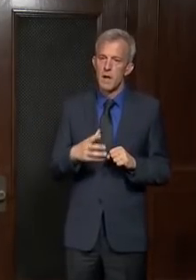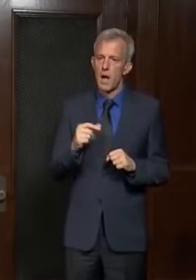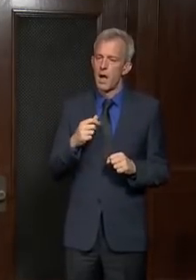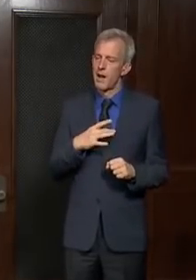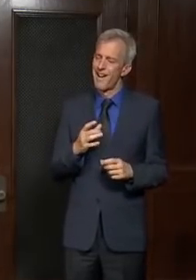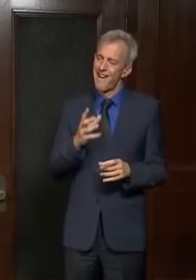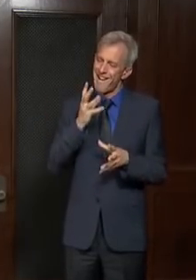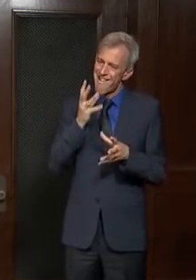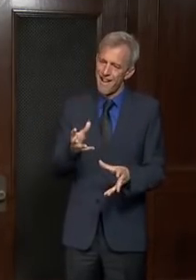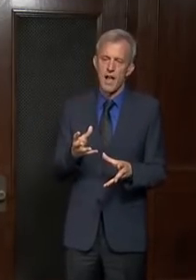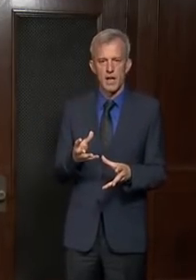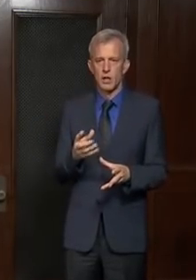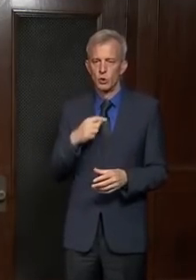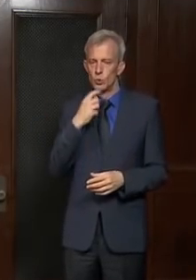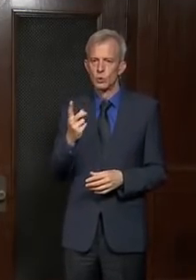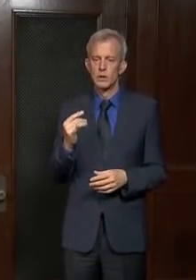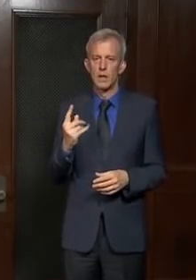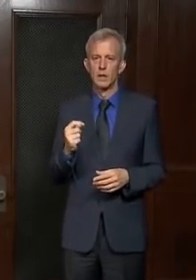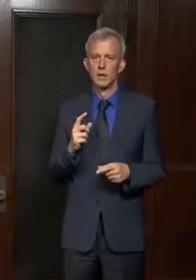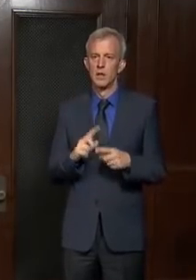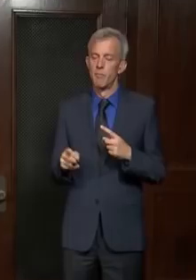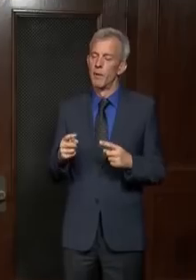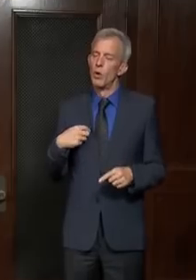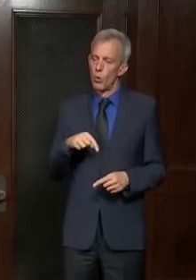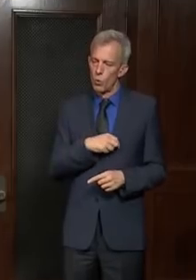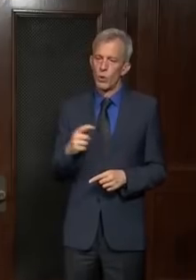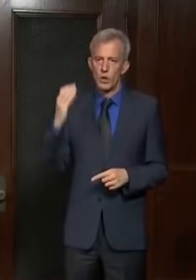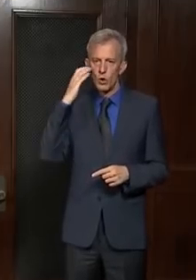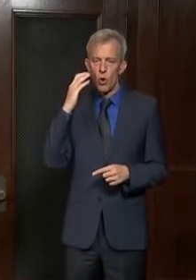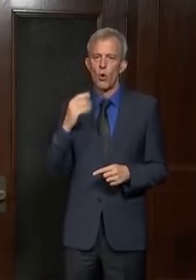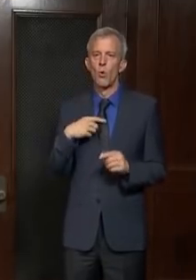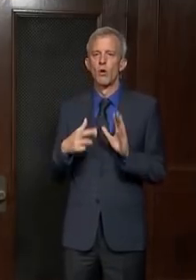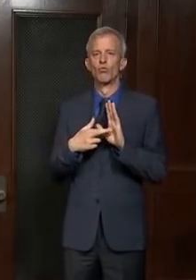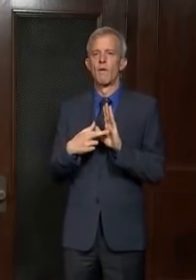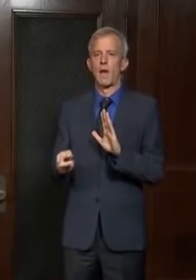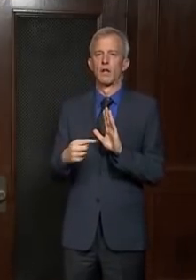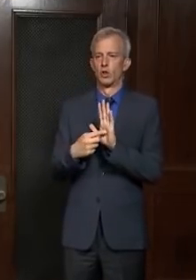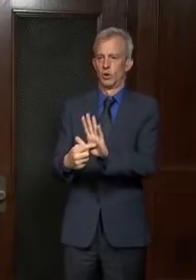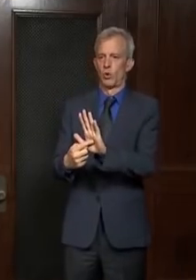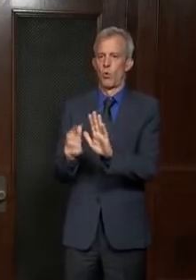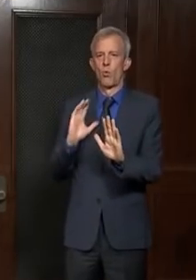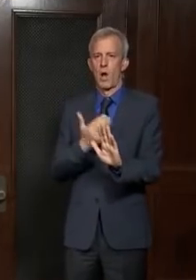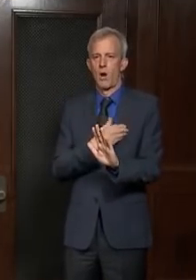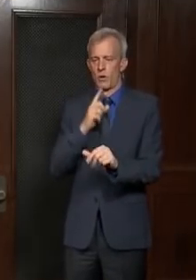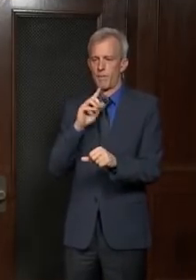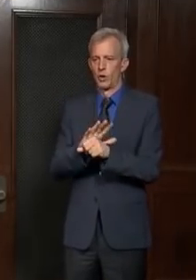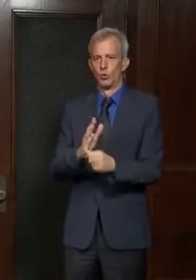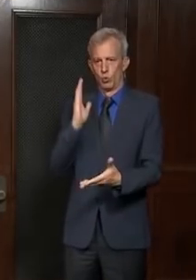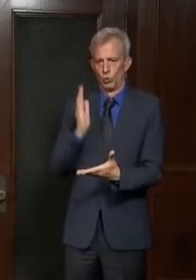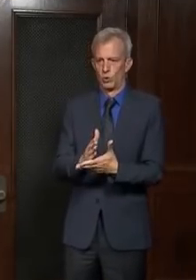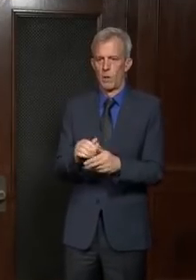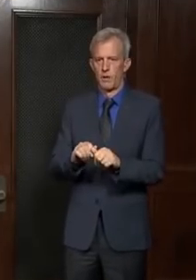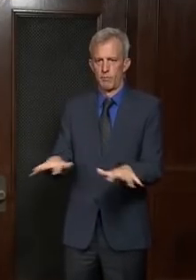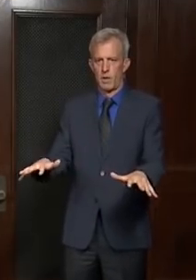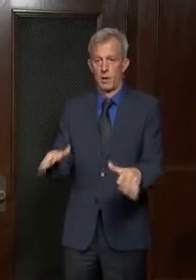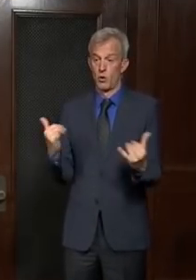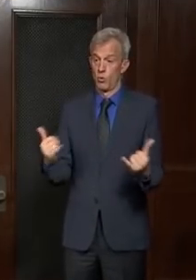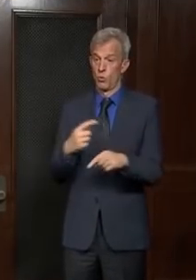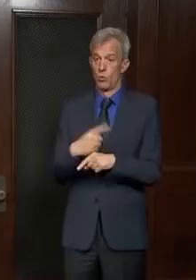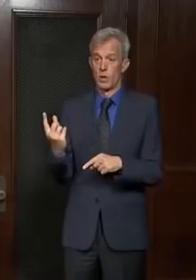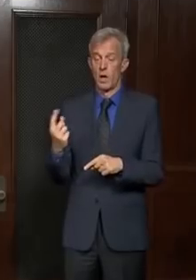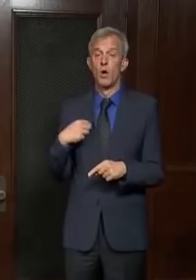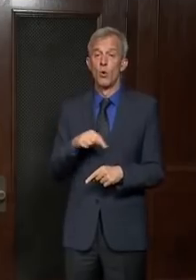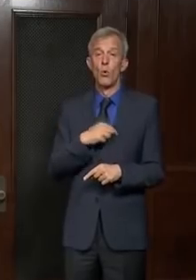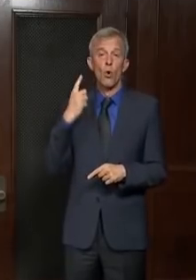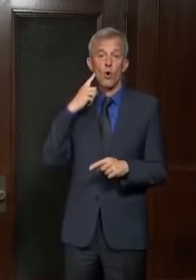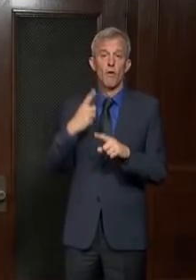say. But that said, we know that it reflected our commitment to stopping the spread. And today, along those lines, we